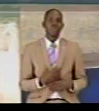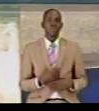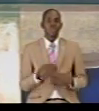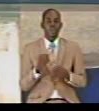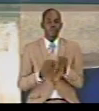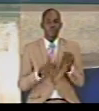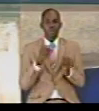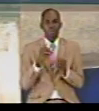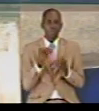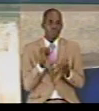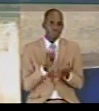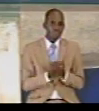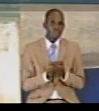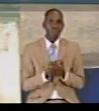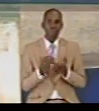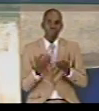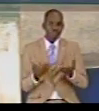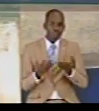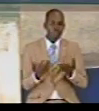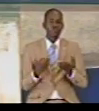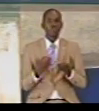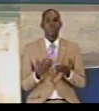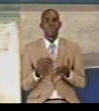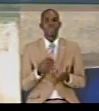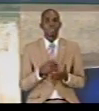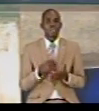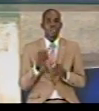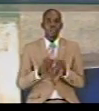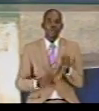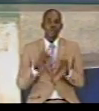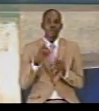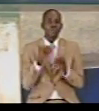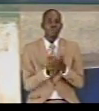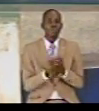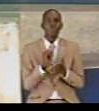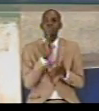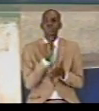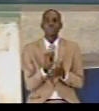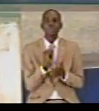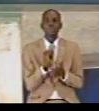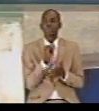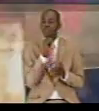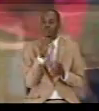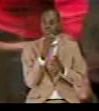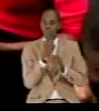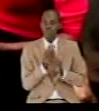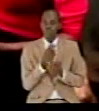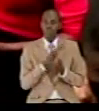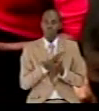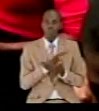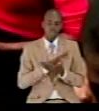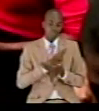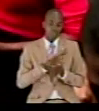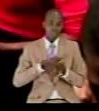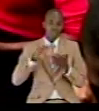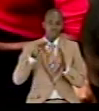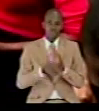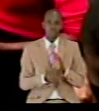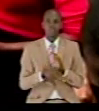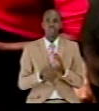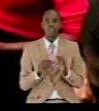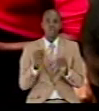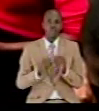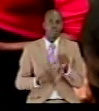pants. Everyone that desires. Everyone that is not putting righteousness on the shelf.